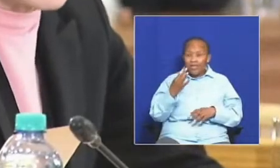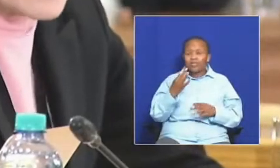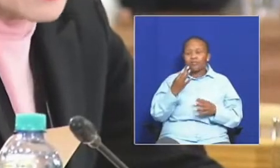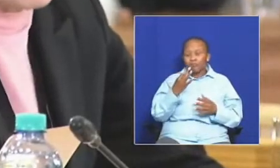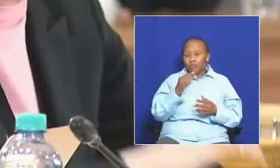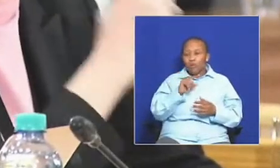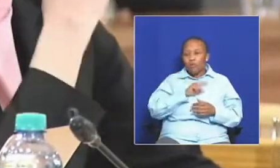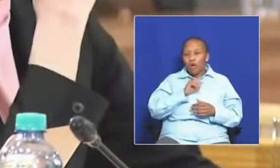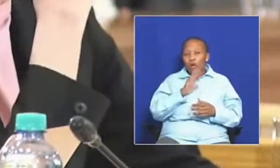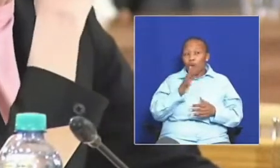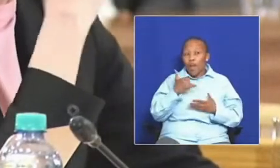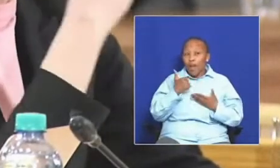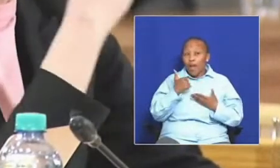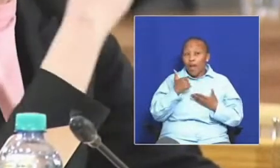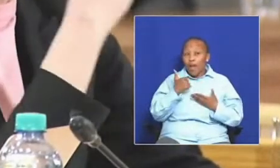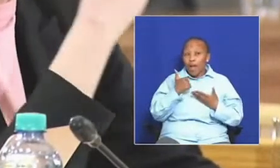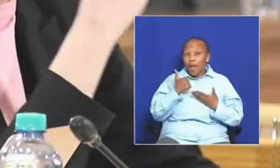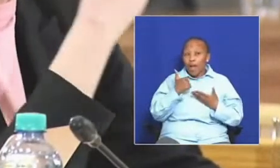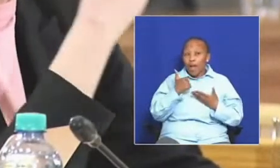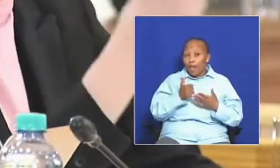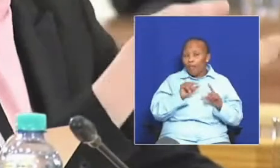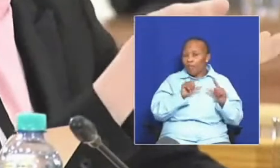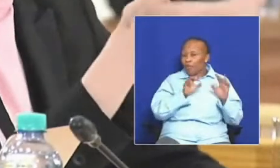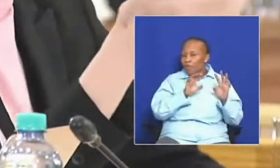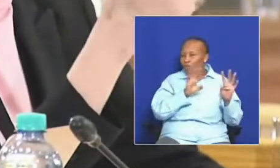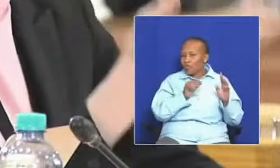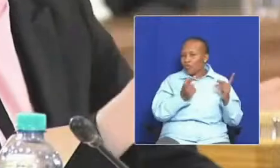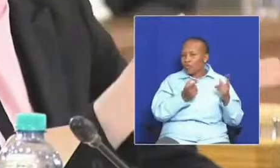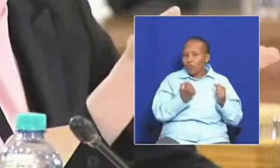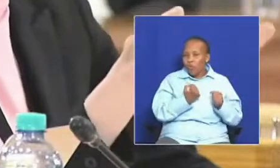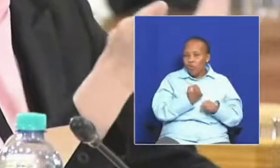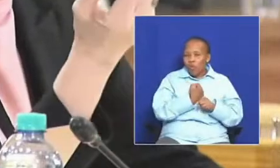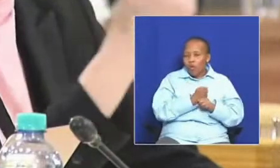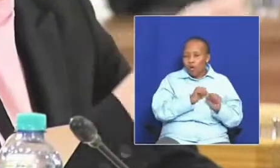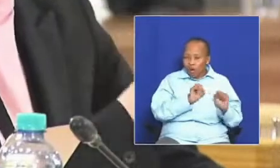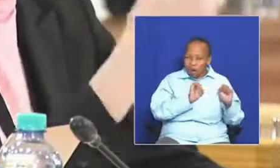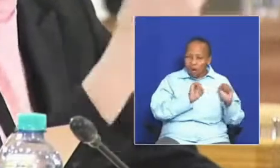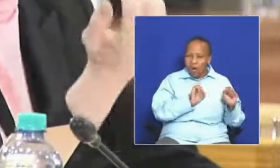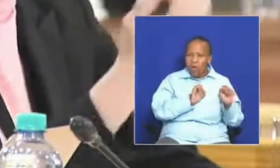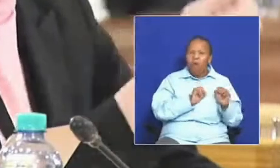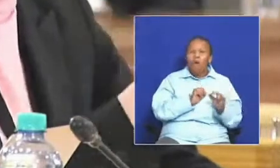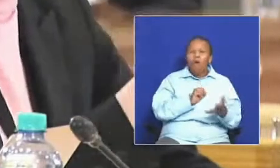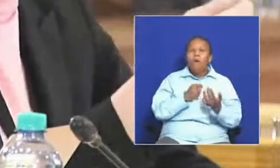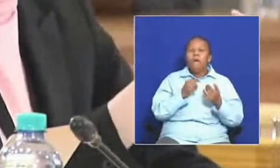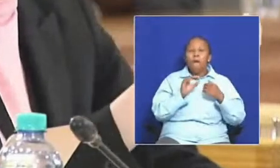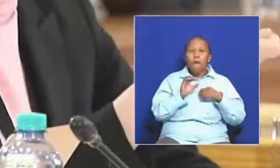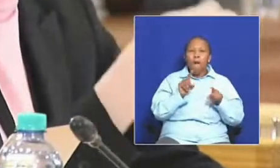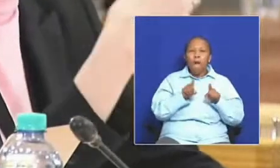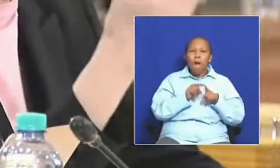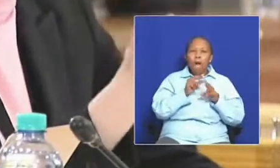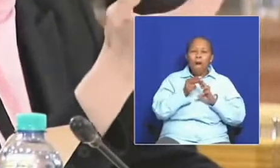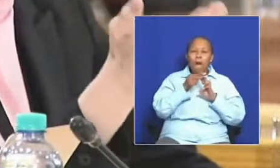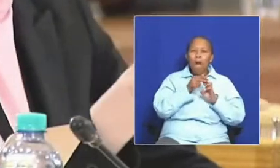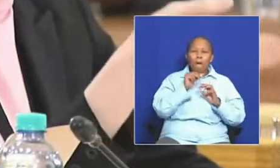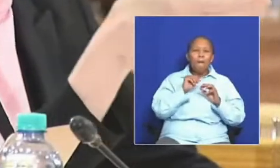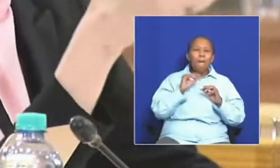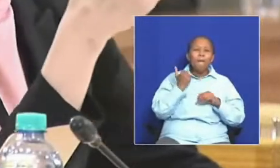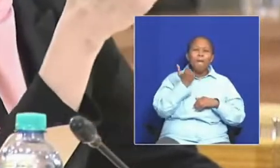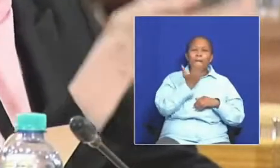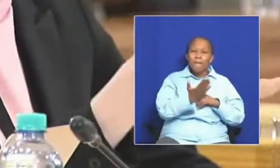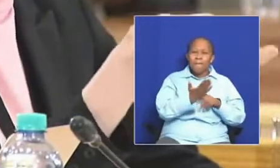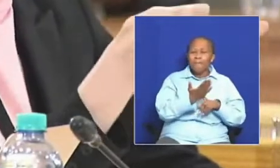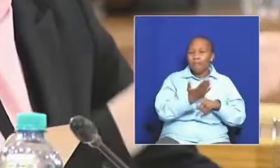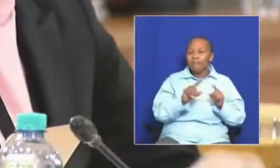work, as well as the asset forfeiture unit application, places where we refer clear for